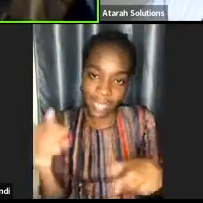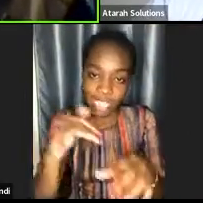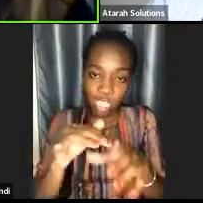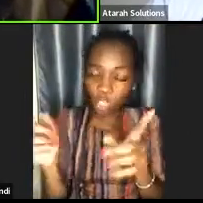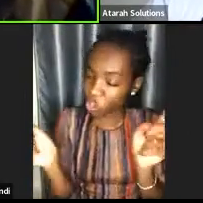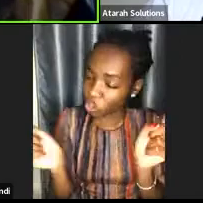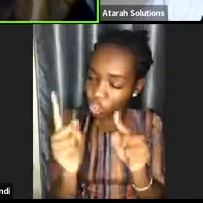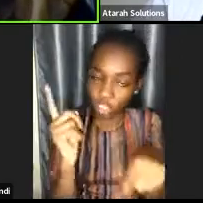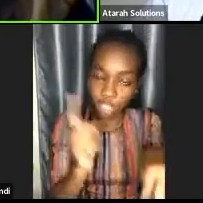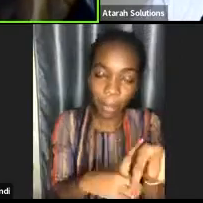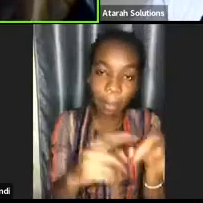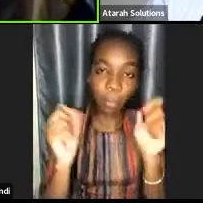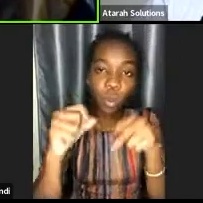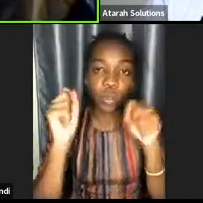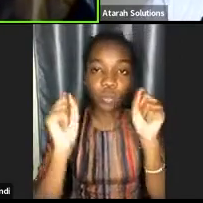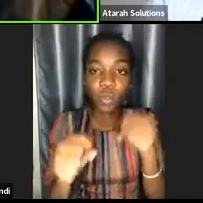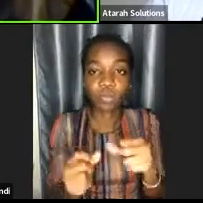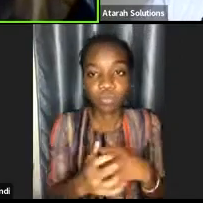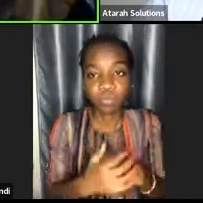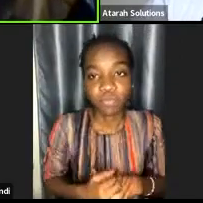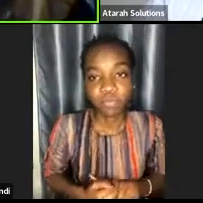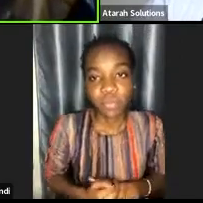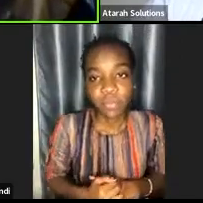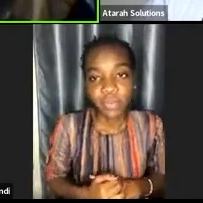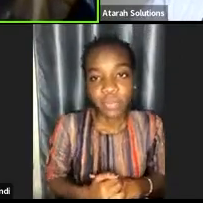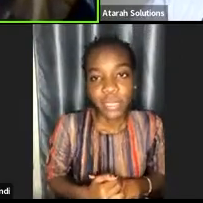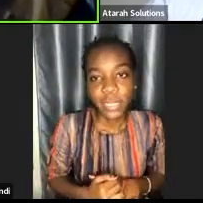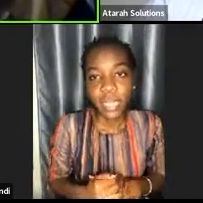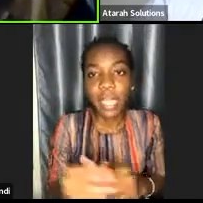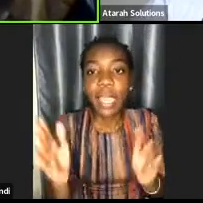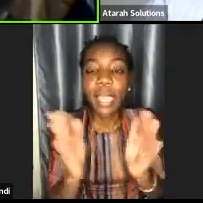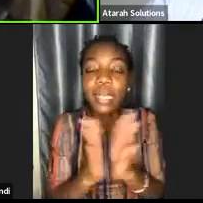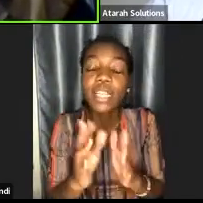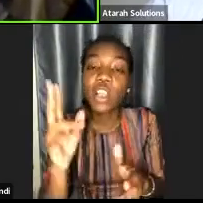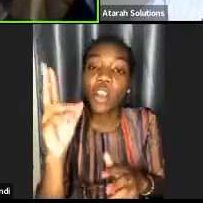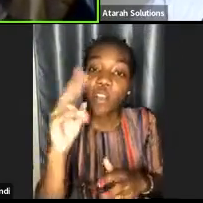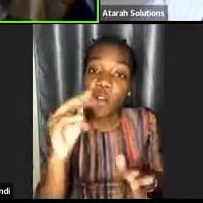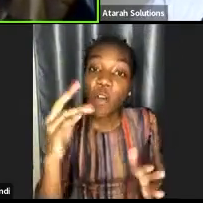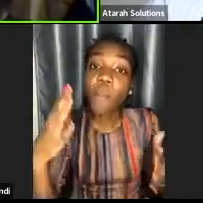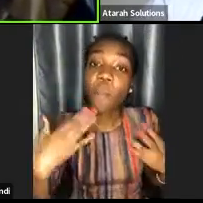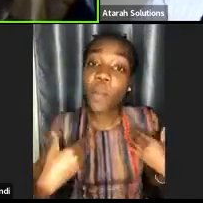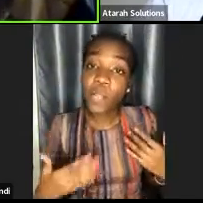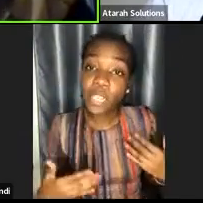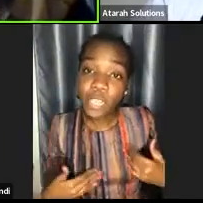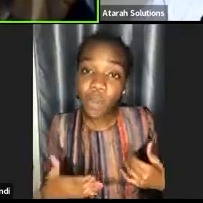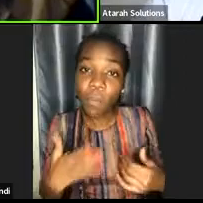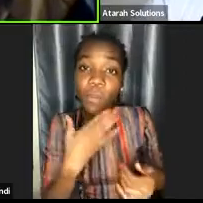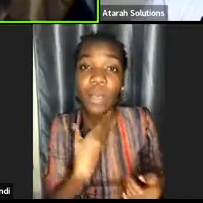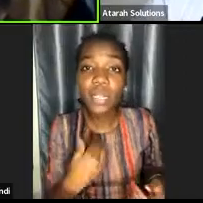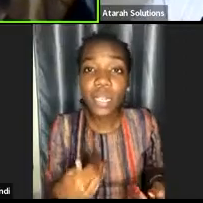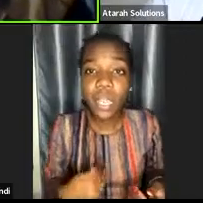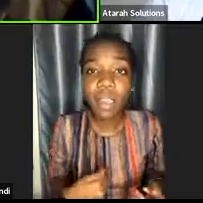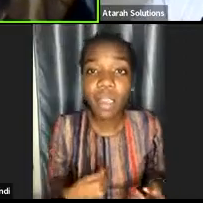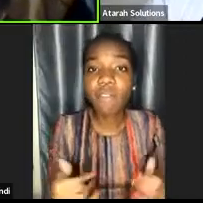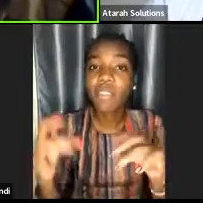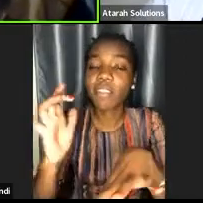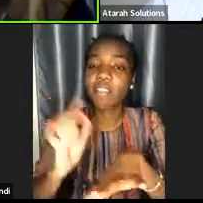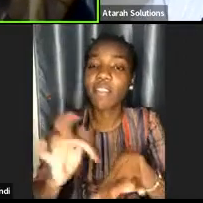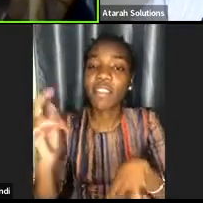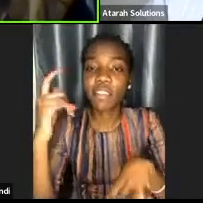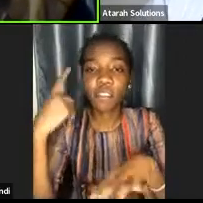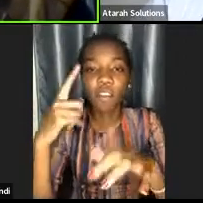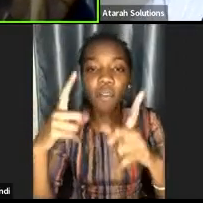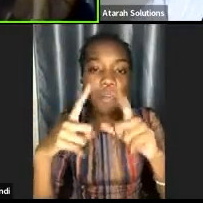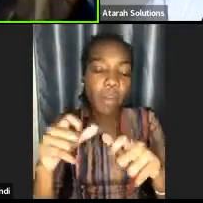possible. And nobody wants it to have an effect on their image or their bottom line, all